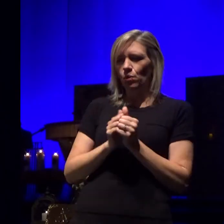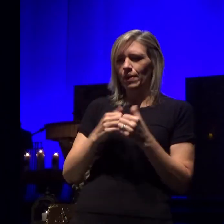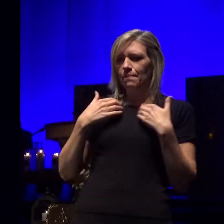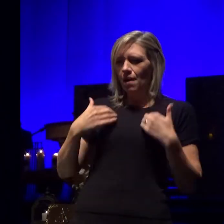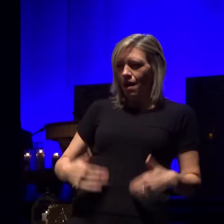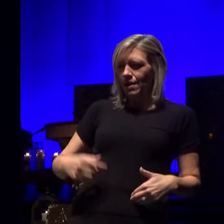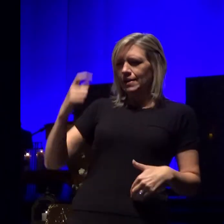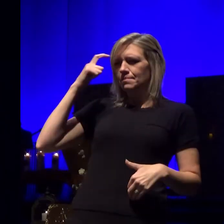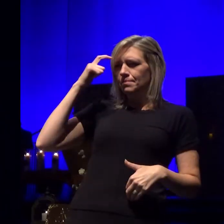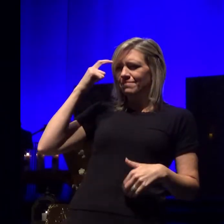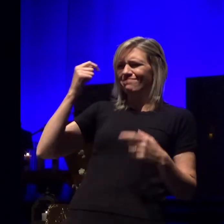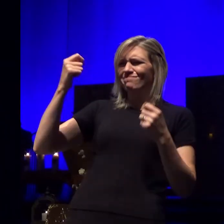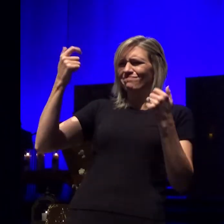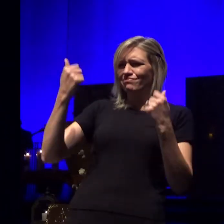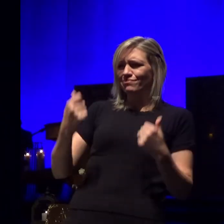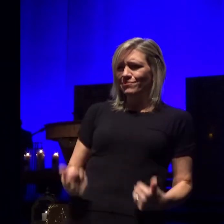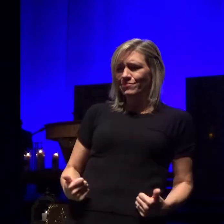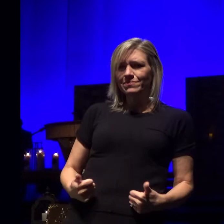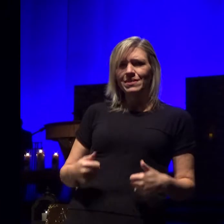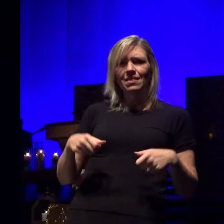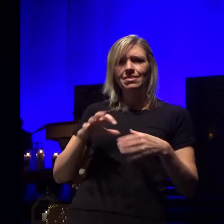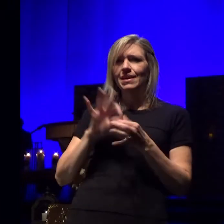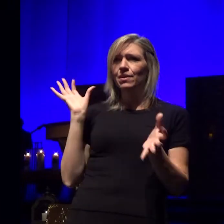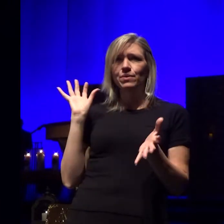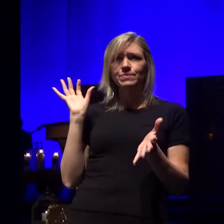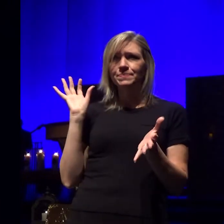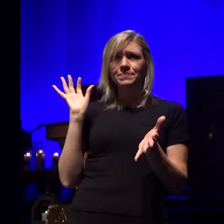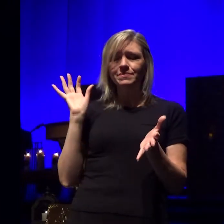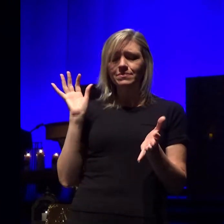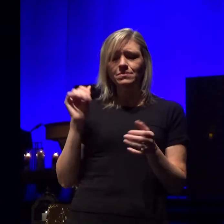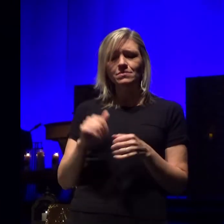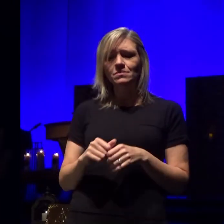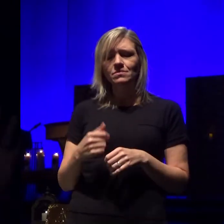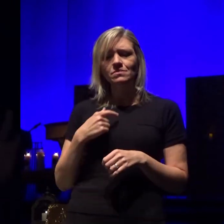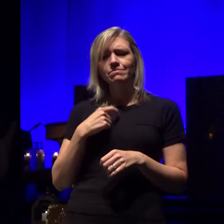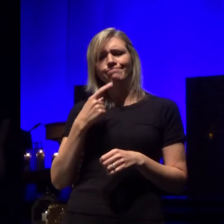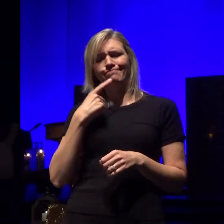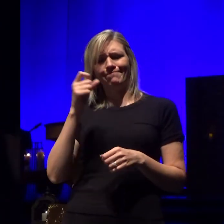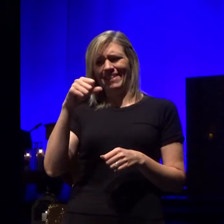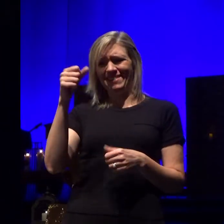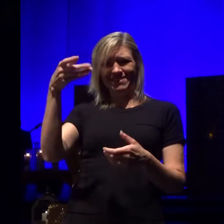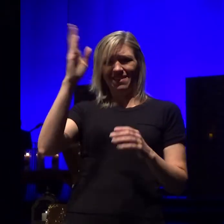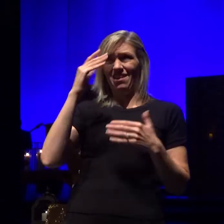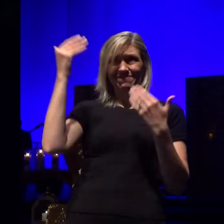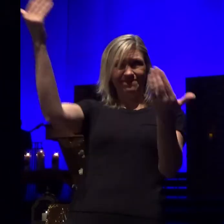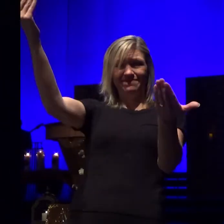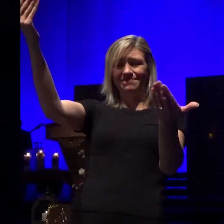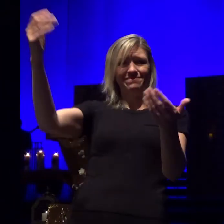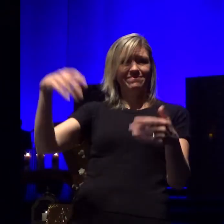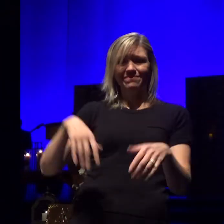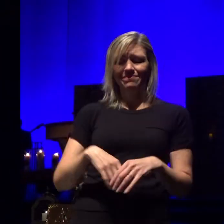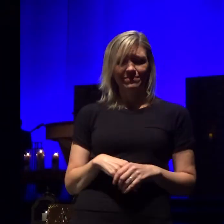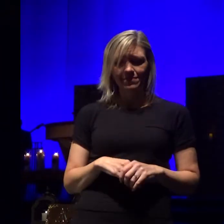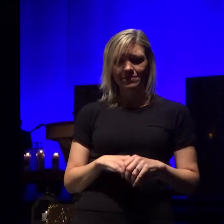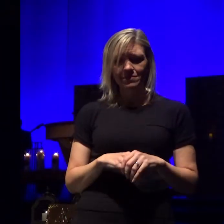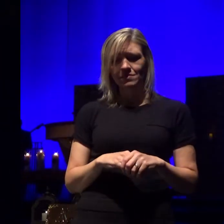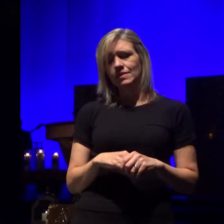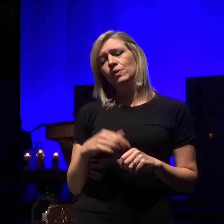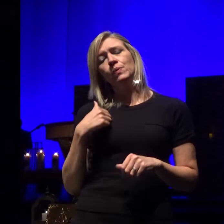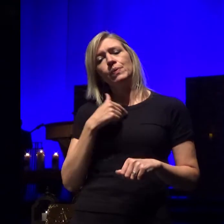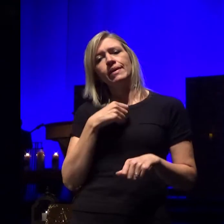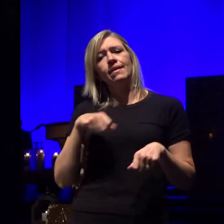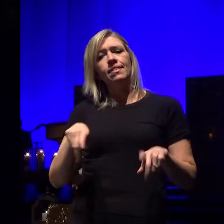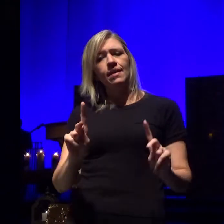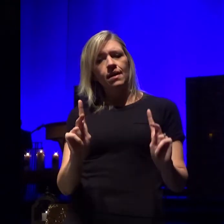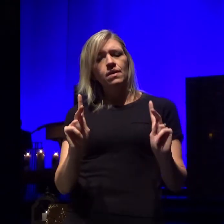body, in our affairs. We let it all go. We even say, "Yes, God, you do it." And